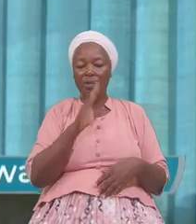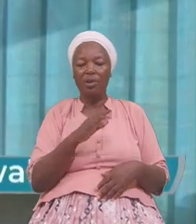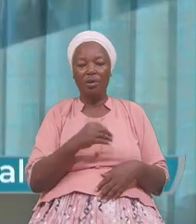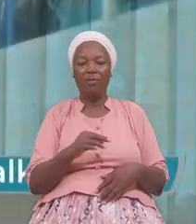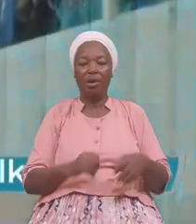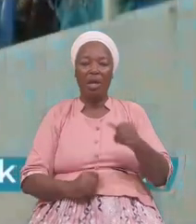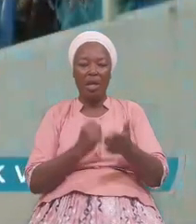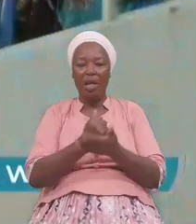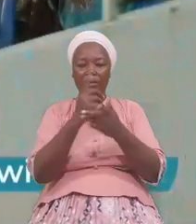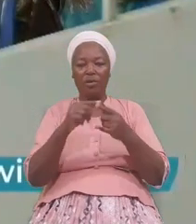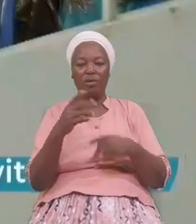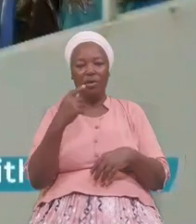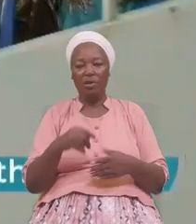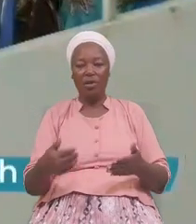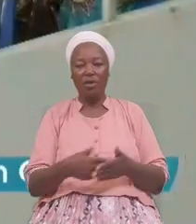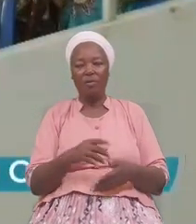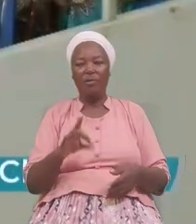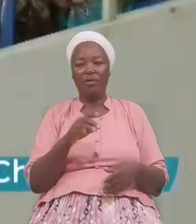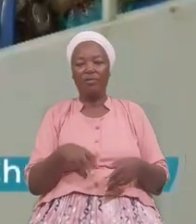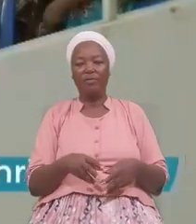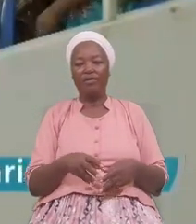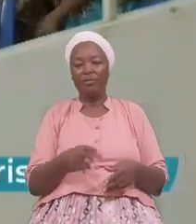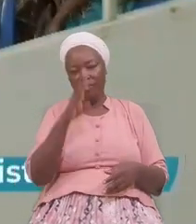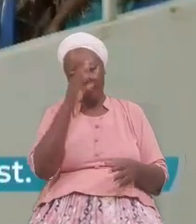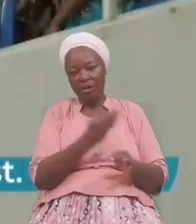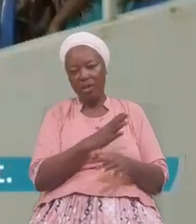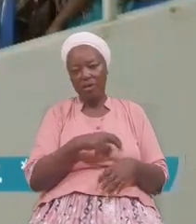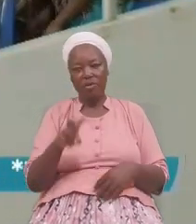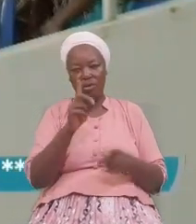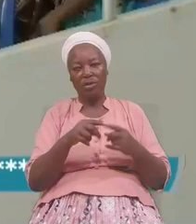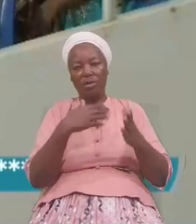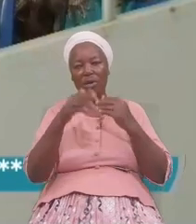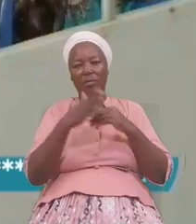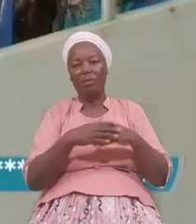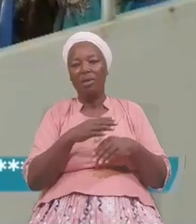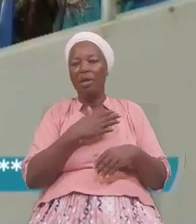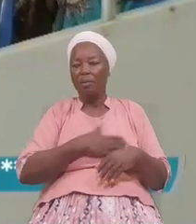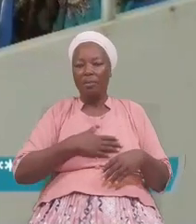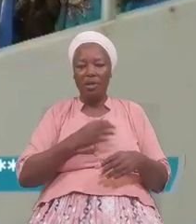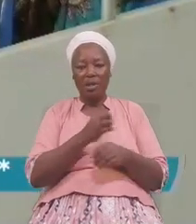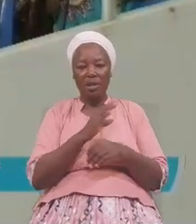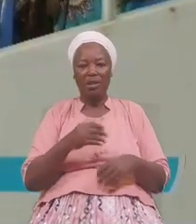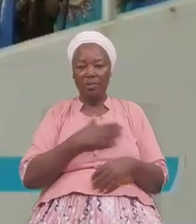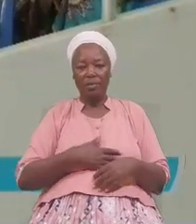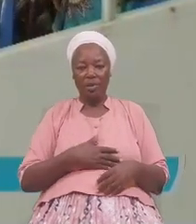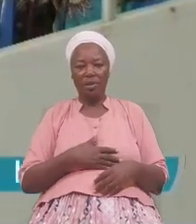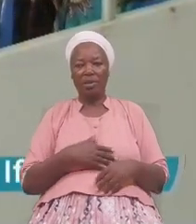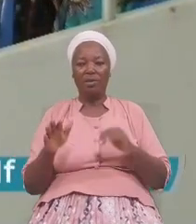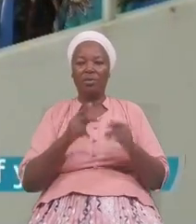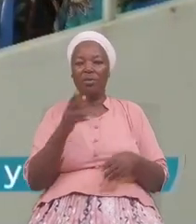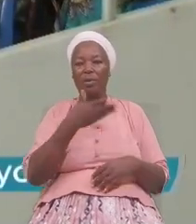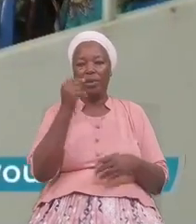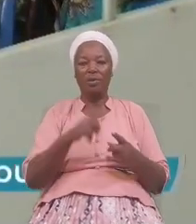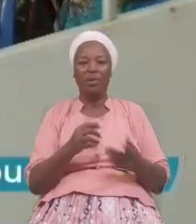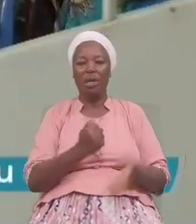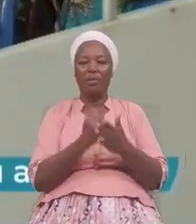and in your journey to heaven. Please, counselors, let's not waste time.